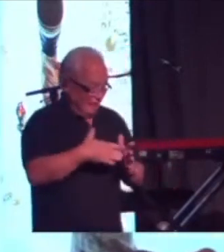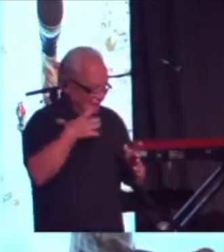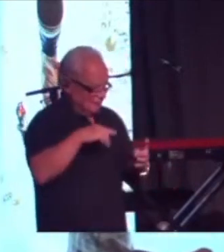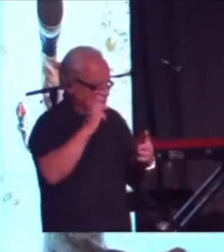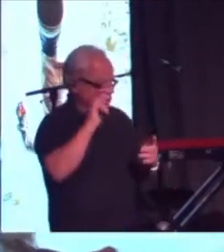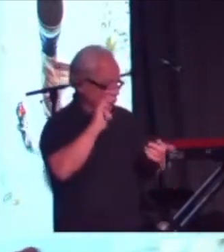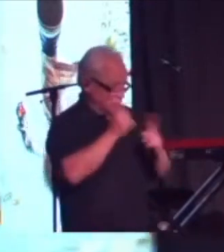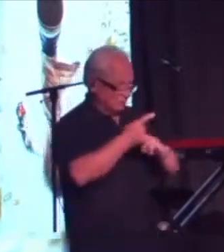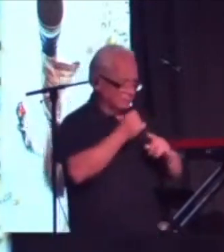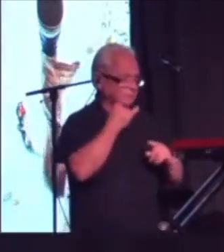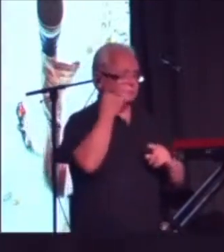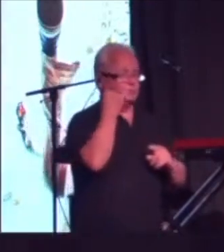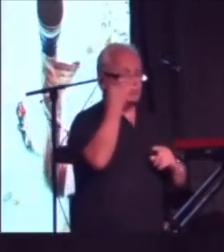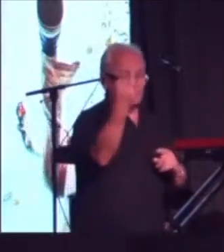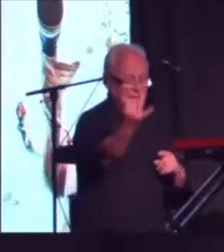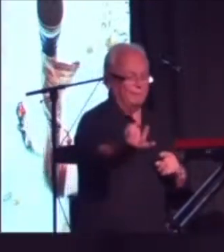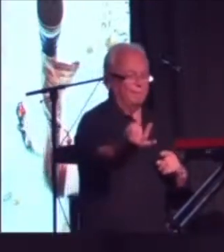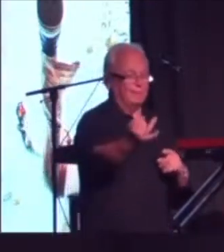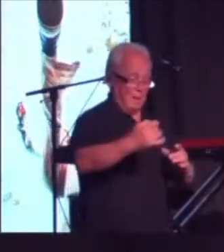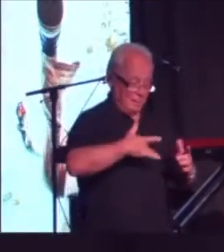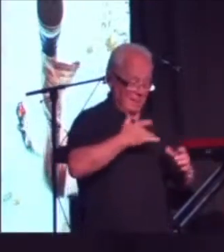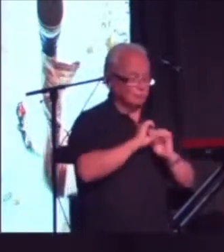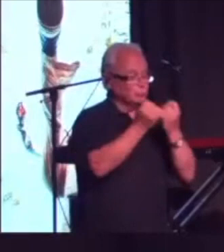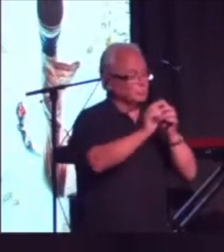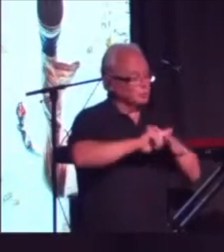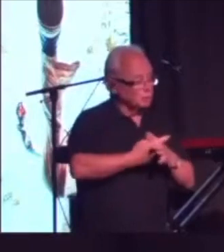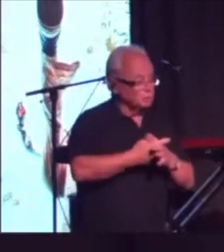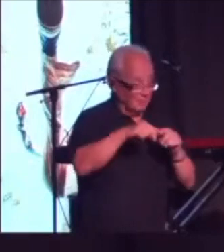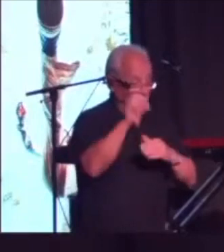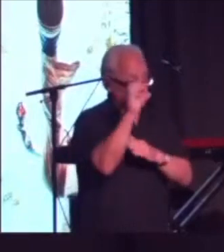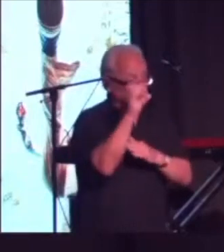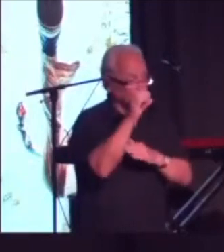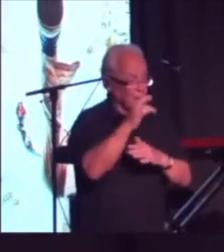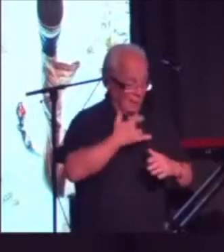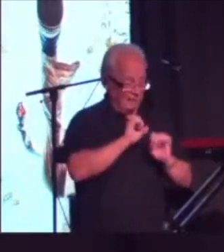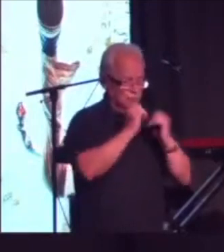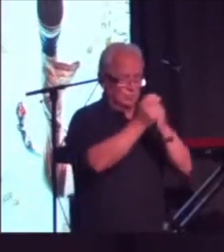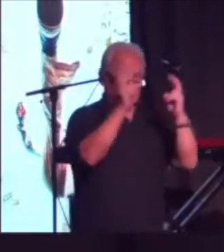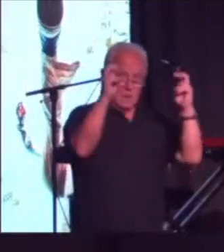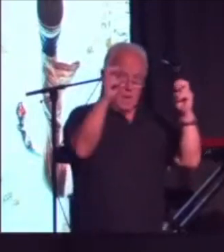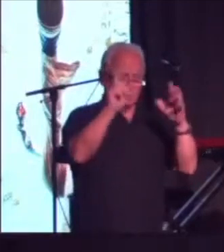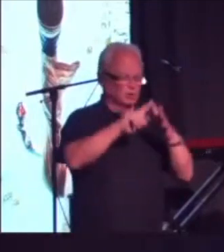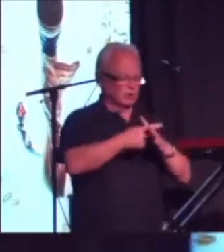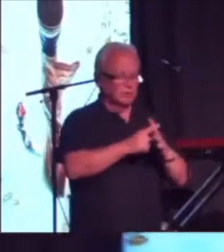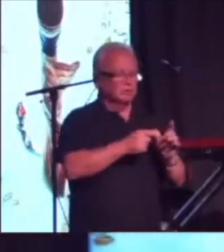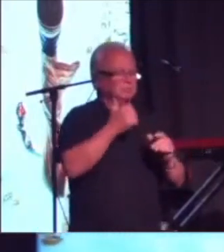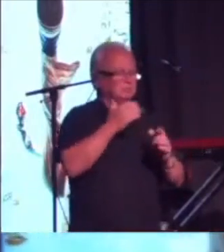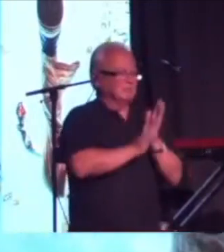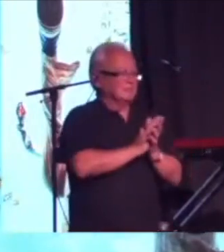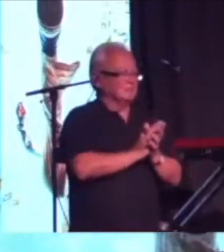weeks, we're going to be launching a new season of life groups again. And so the heart behind life groups is not to take up another evening in your